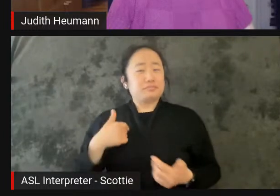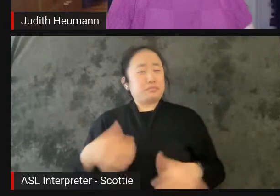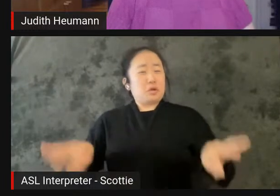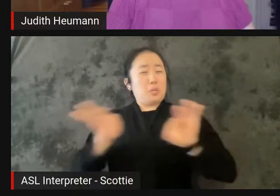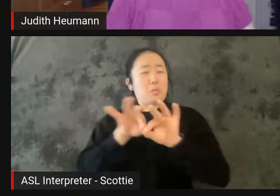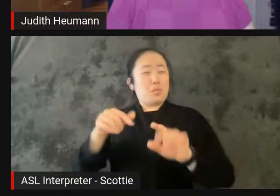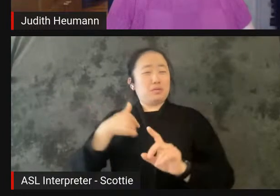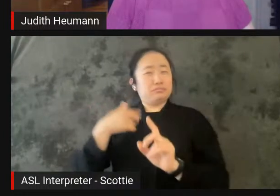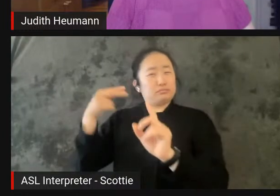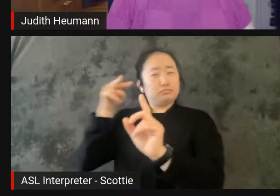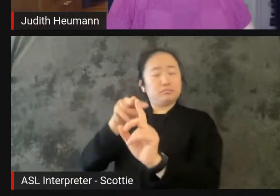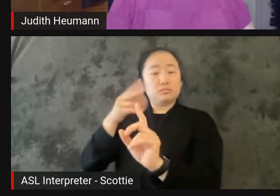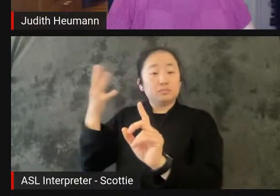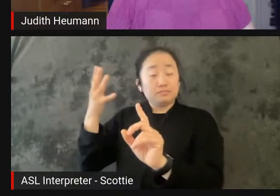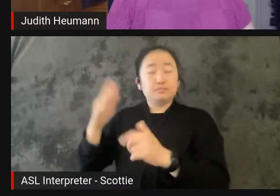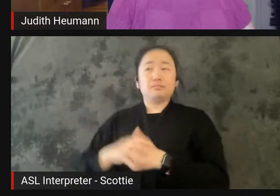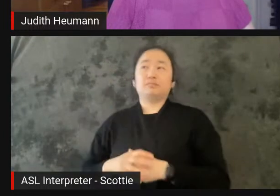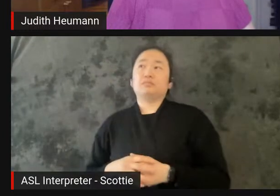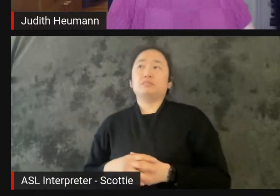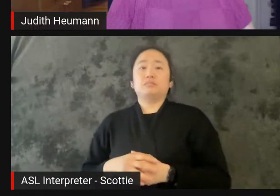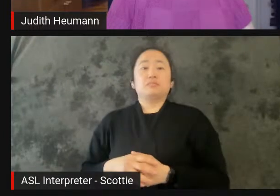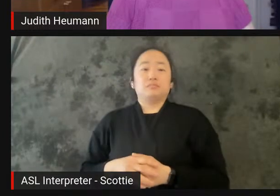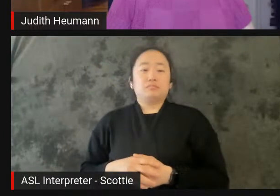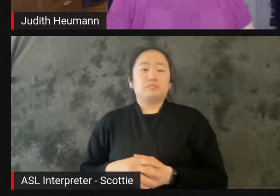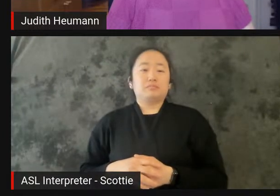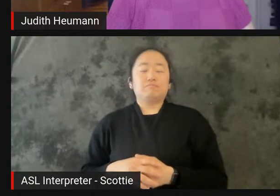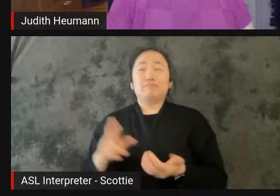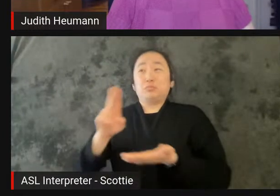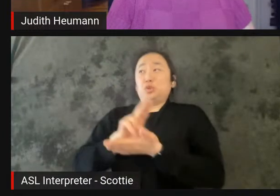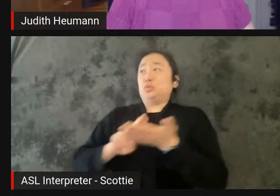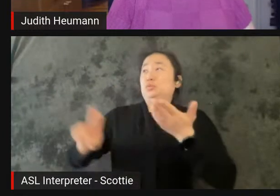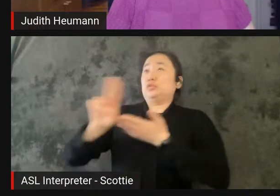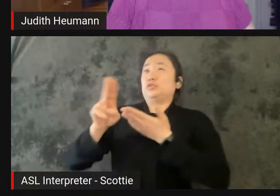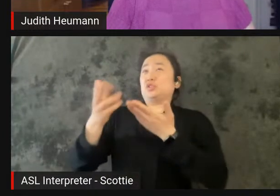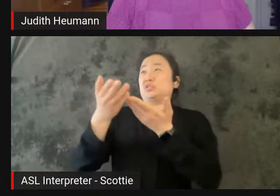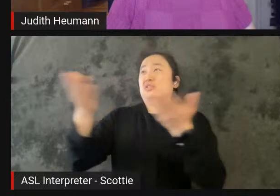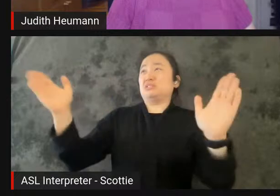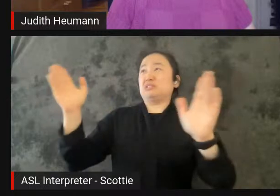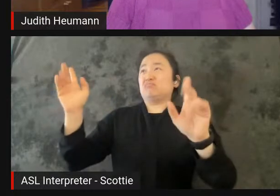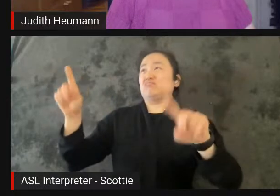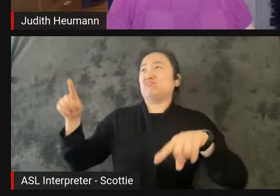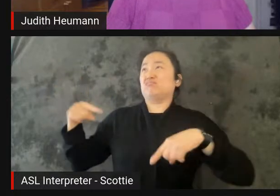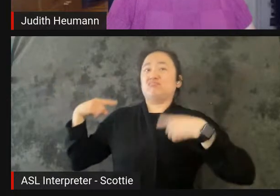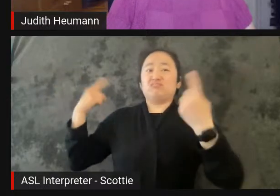universities have not in 50 years,